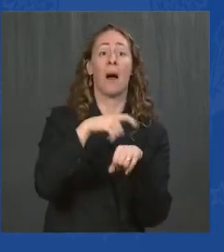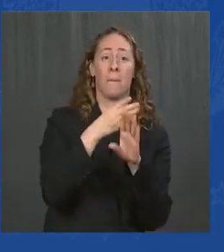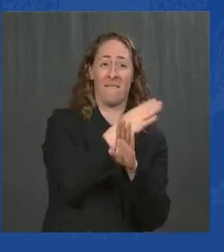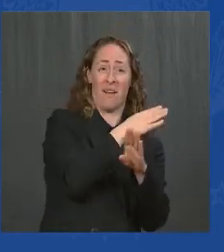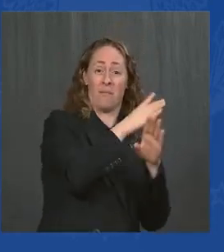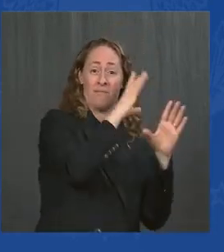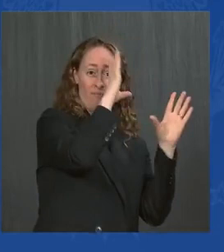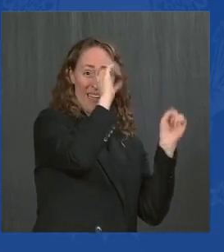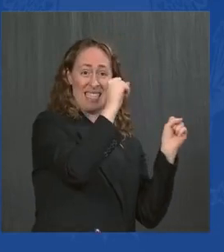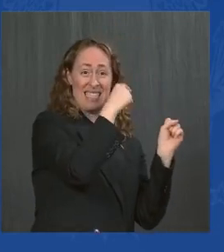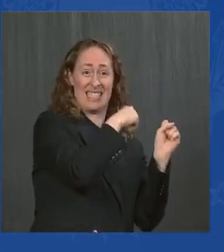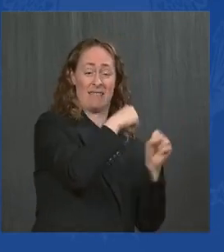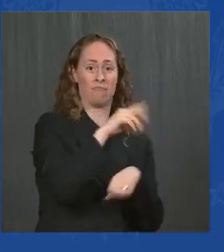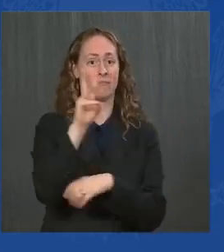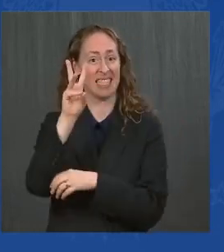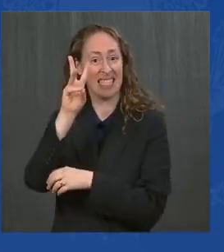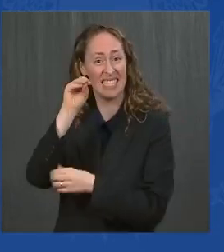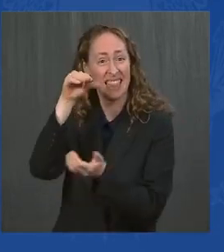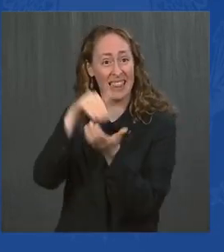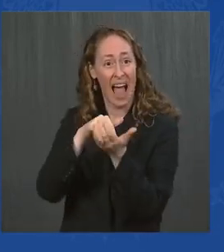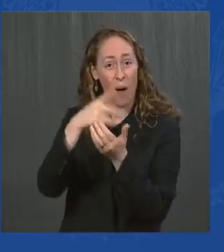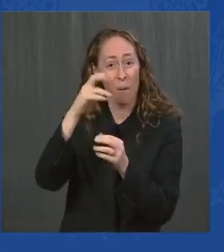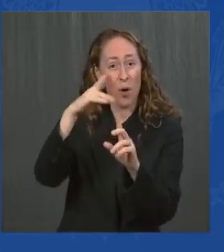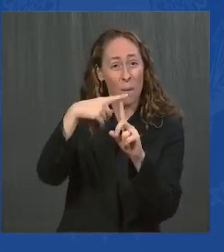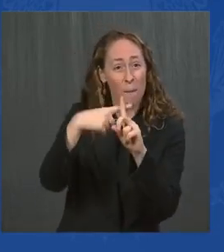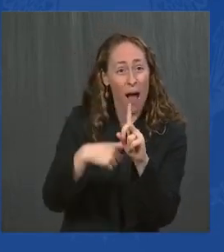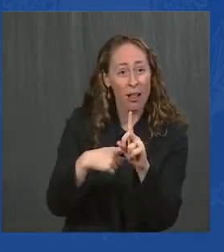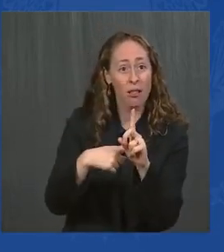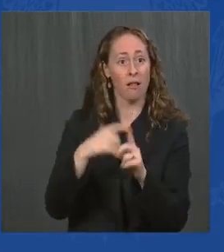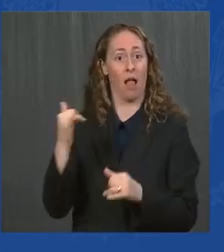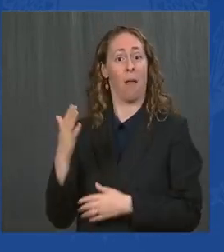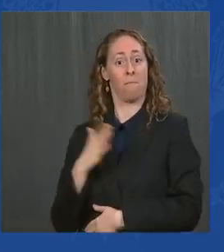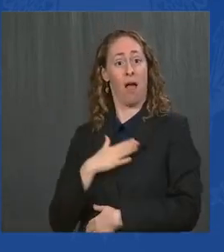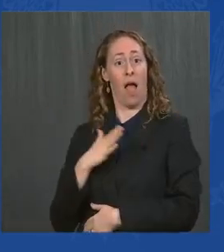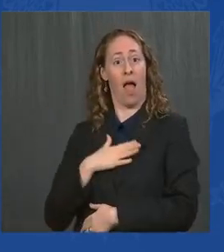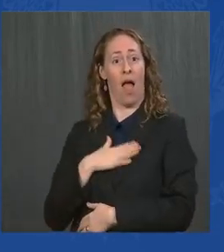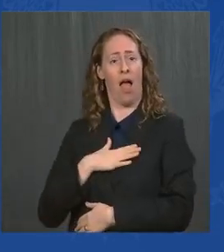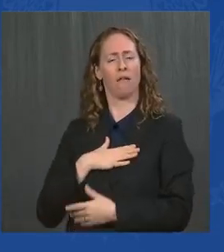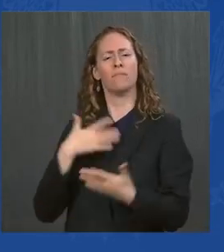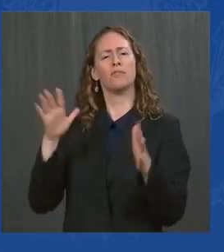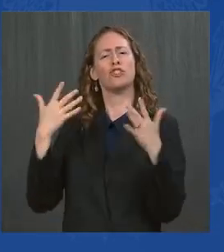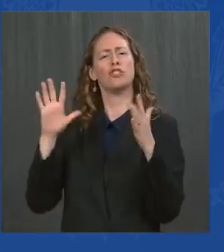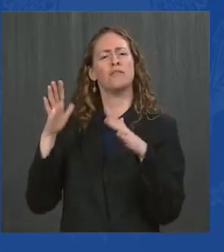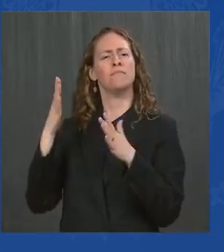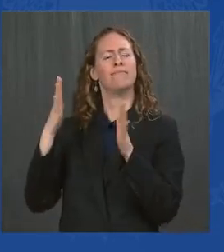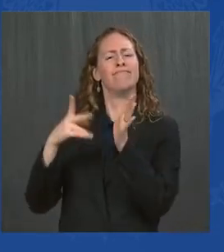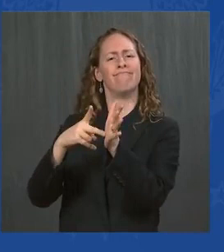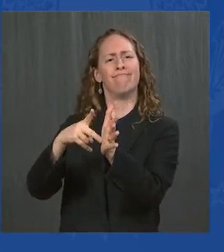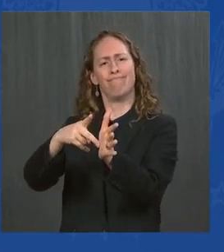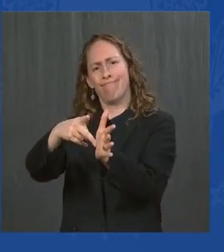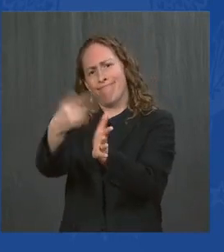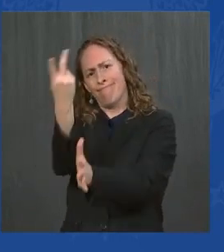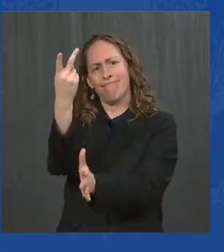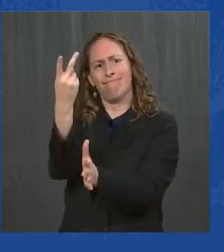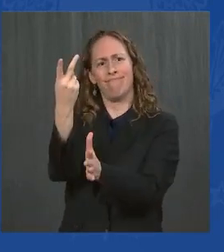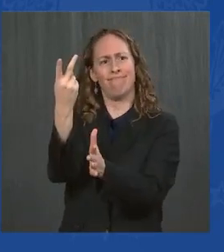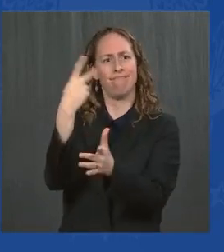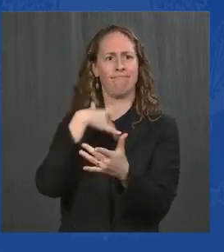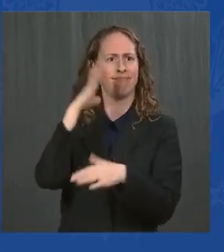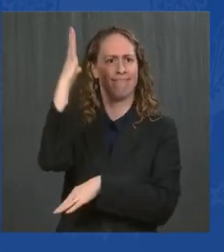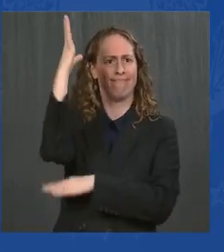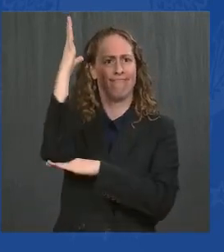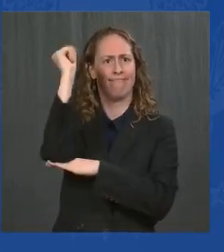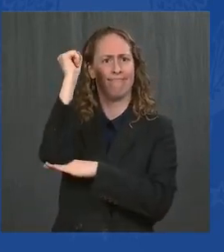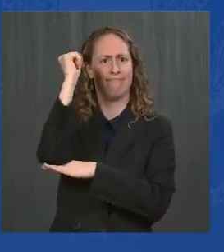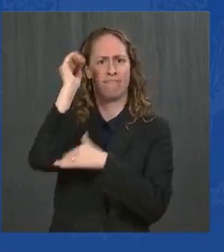job creation in the first 7 months of my administration is nearly double any prior first-year president. While I know